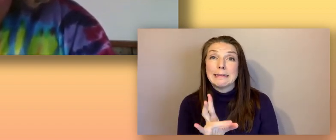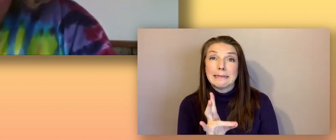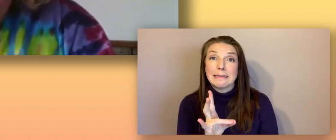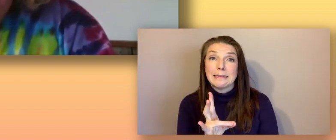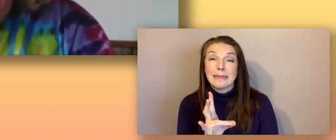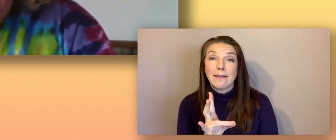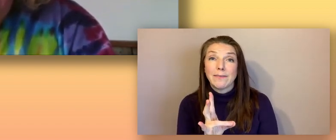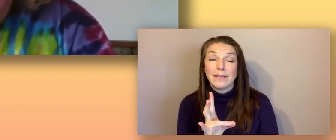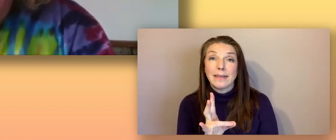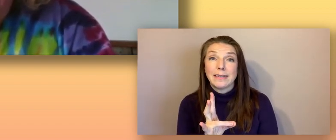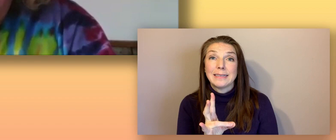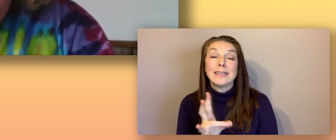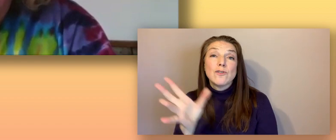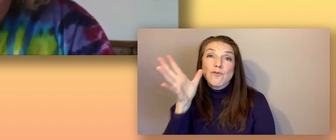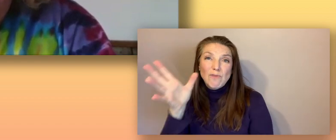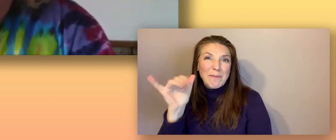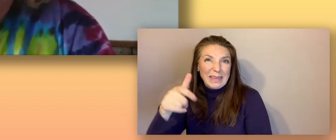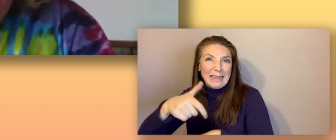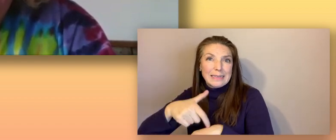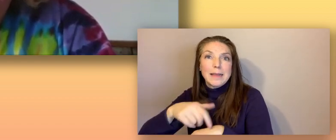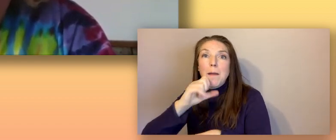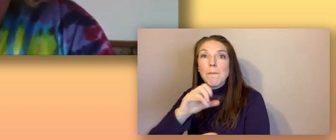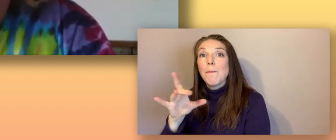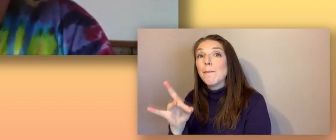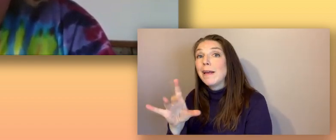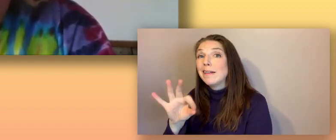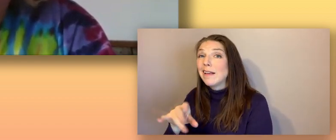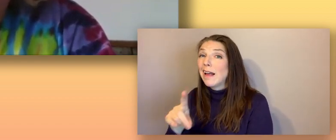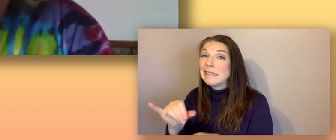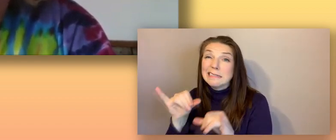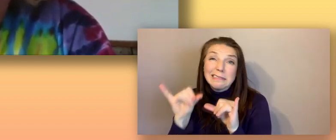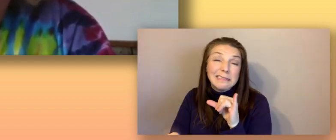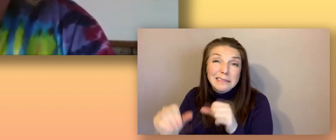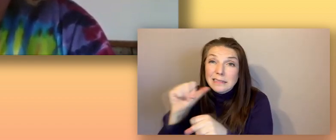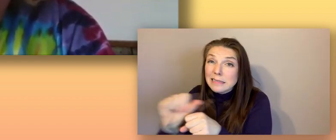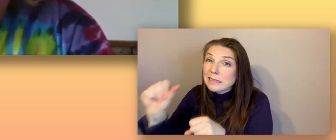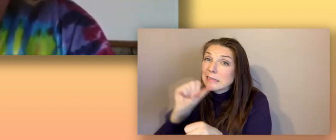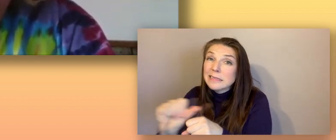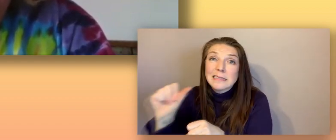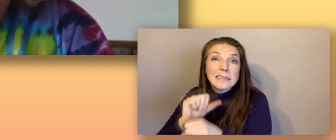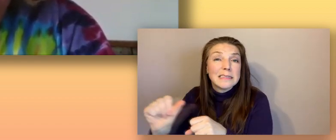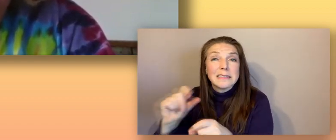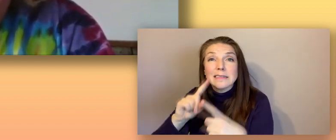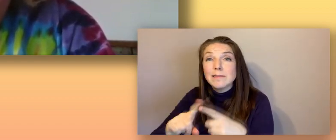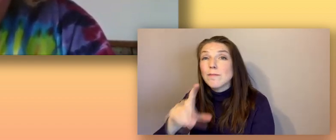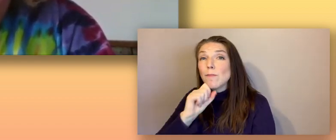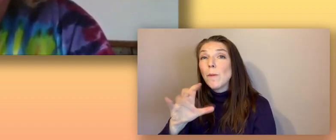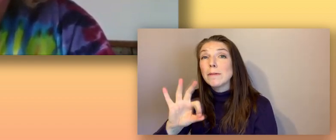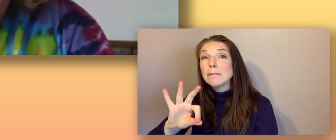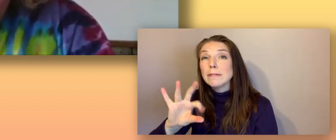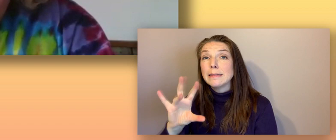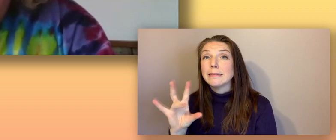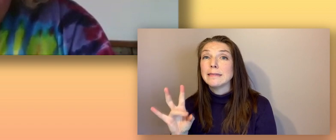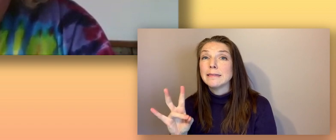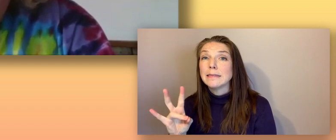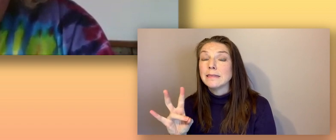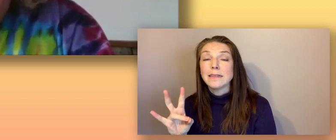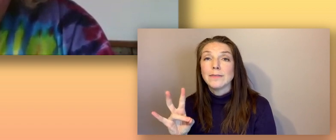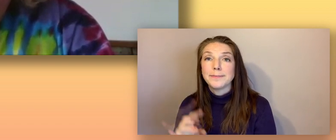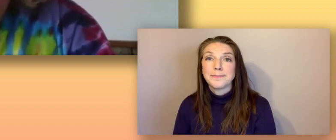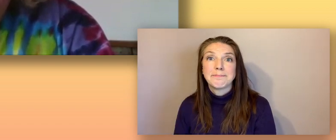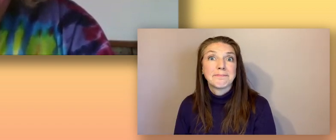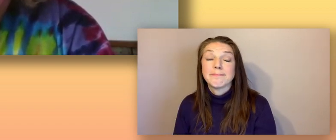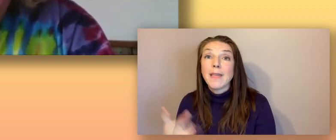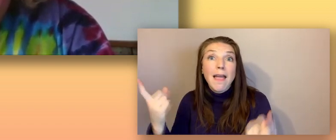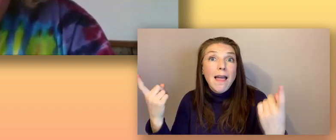and Grandpa was 89. Grandpa stayed on the farm and farmed until he was 97. Then a